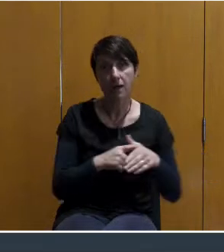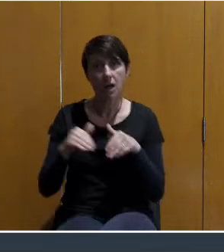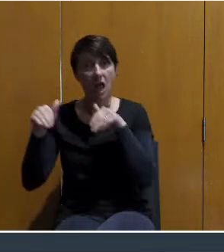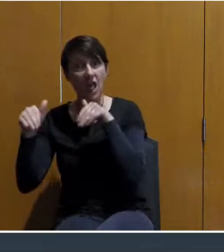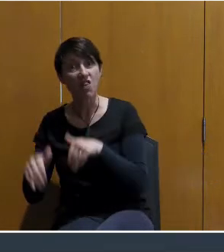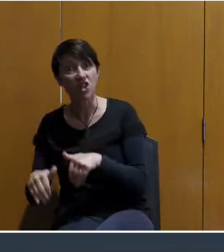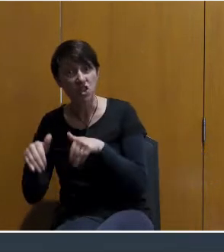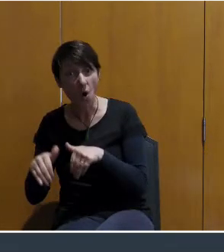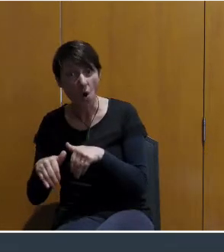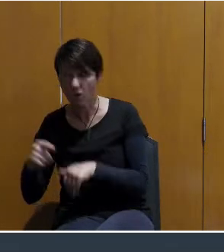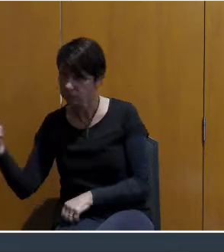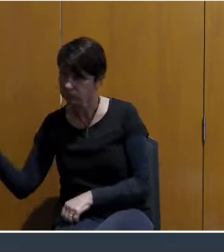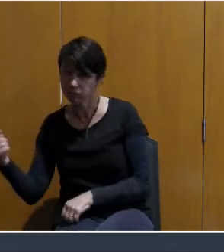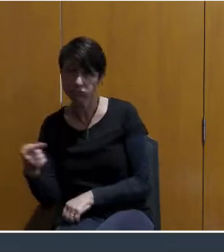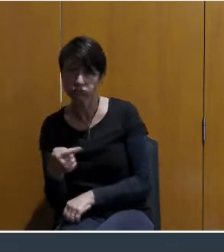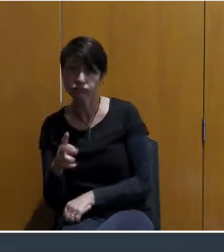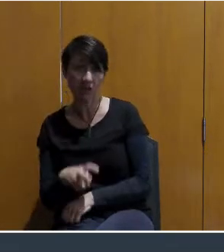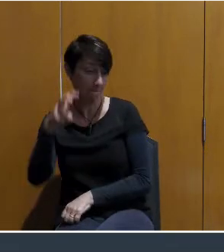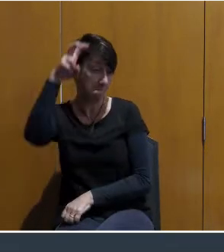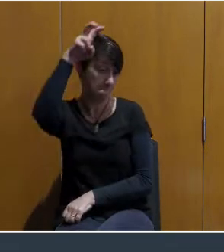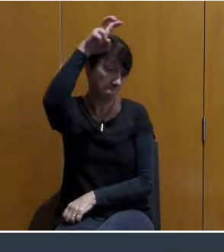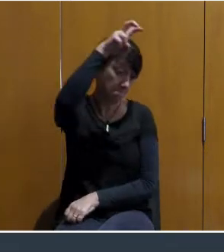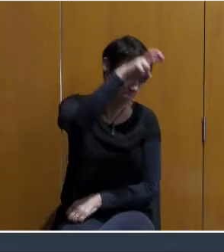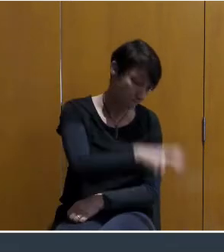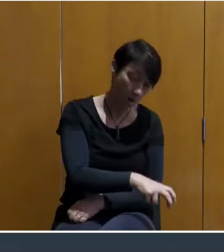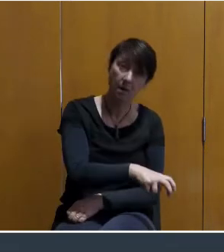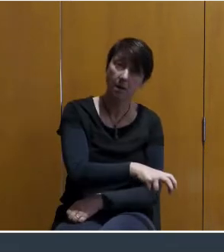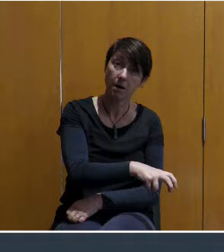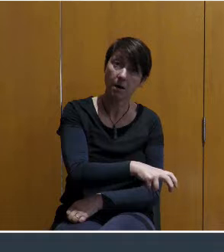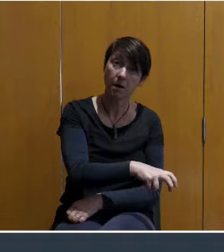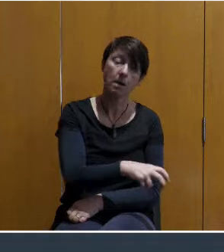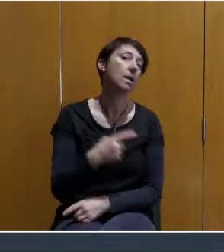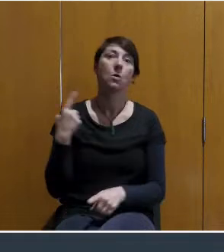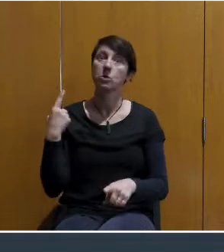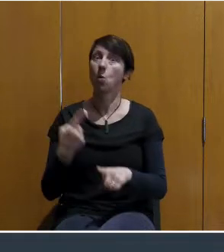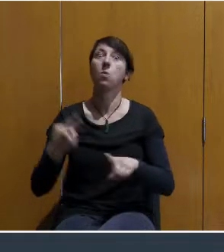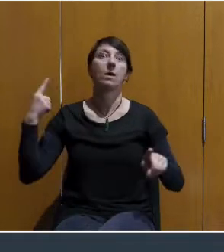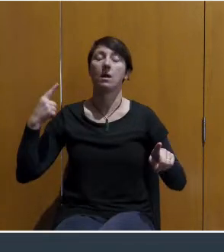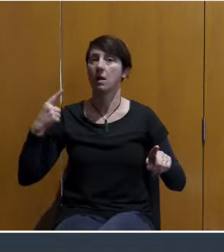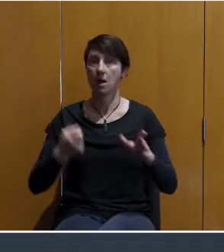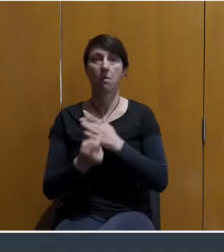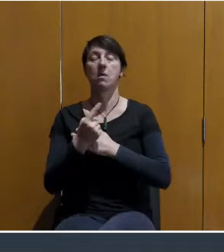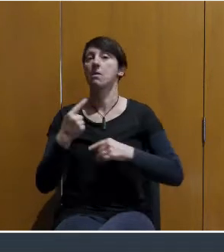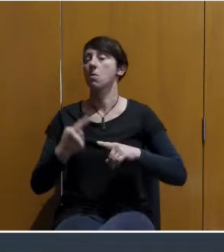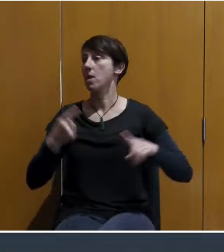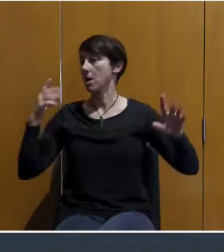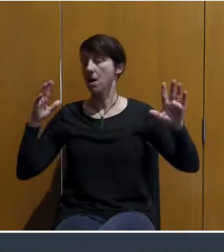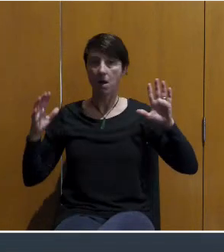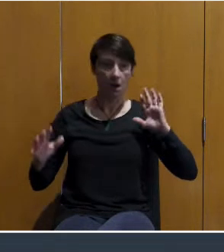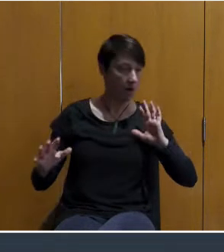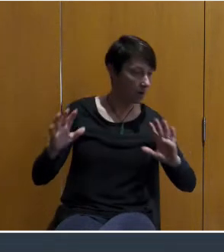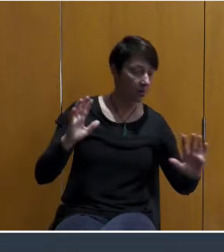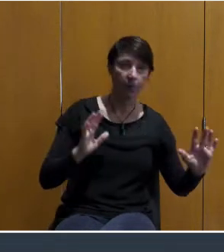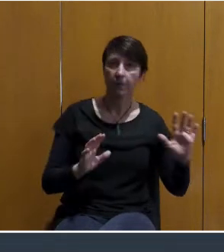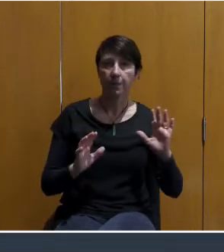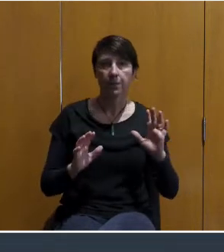the bird. Now, it was all incredibly quick, and you can imagine there was a lot of really upset people. Well, we were all upset, including the people that had the dog,